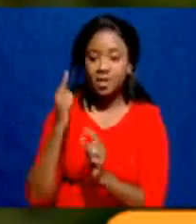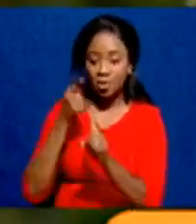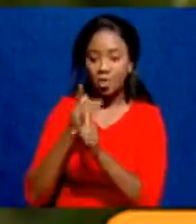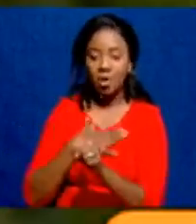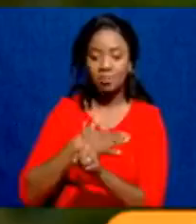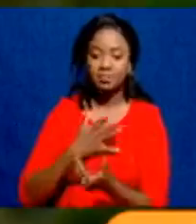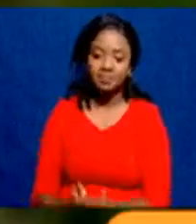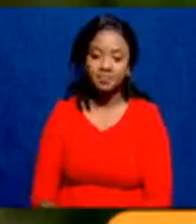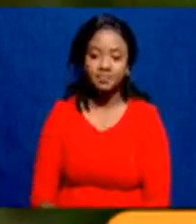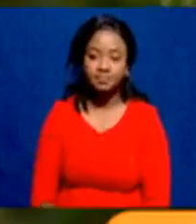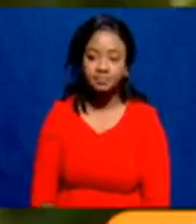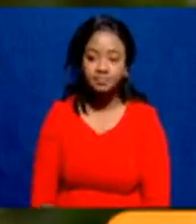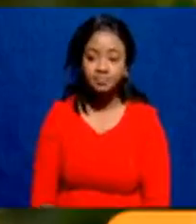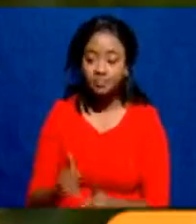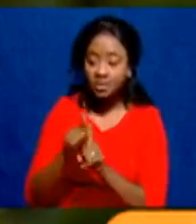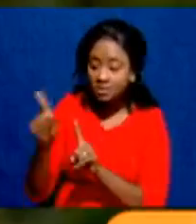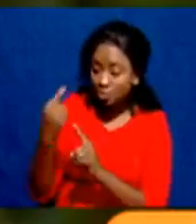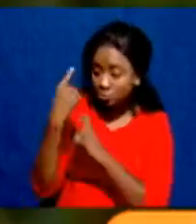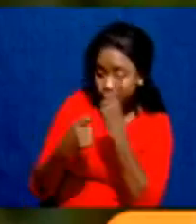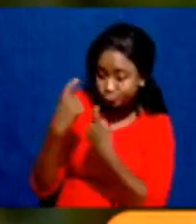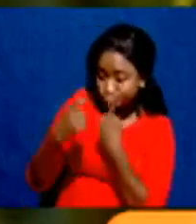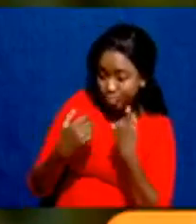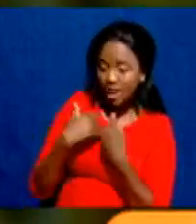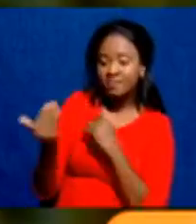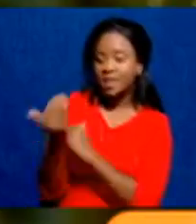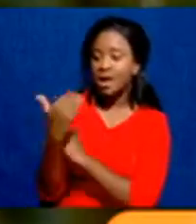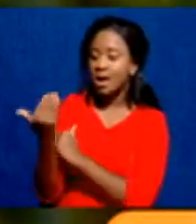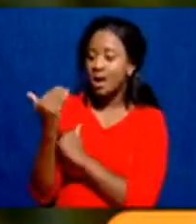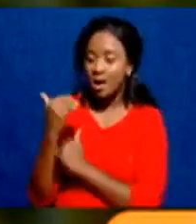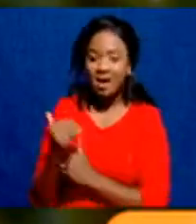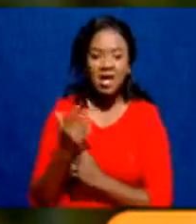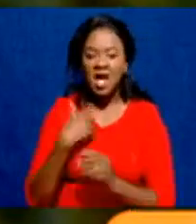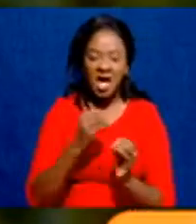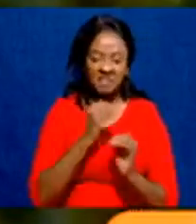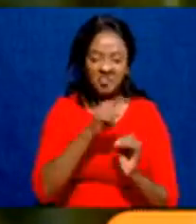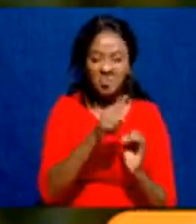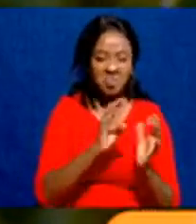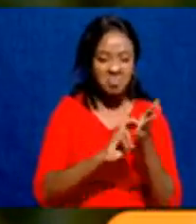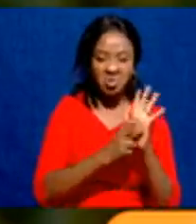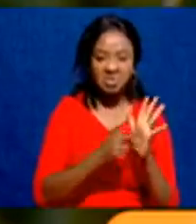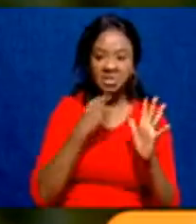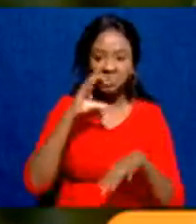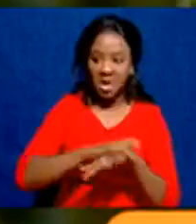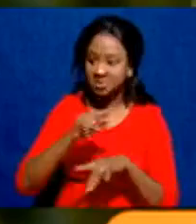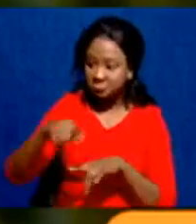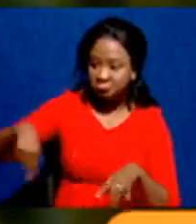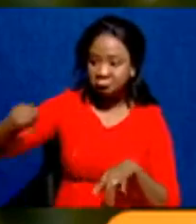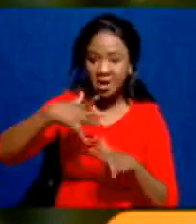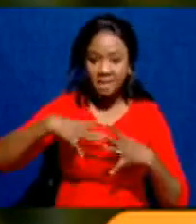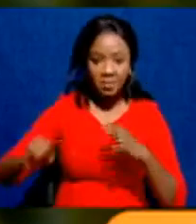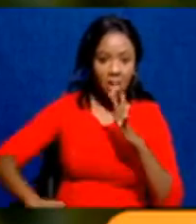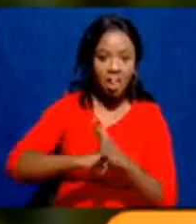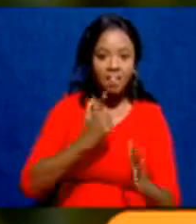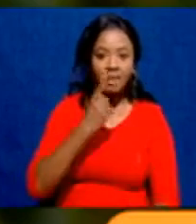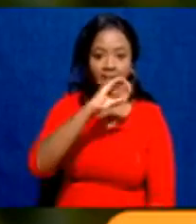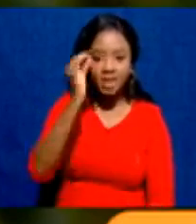give their views. There has never been a project where you get 100% support, but at least it would be great to have a